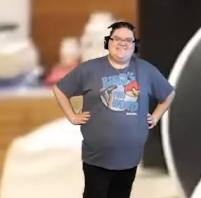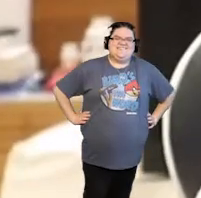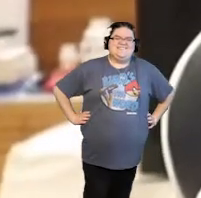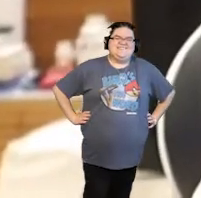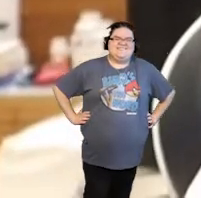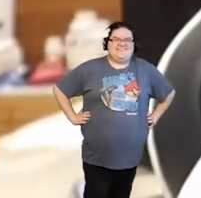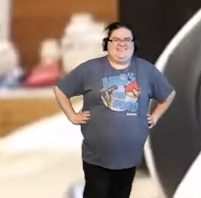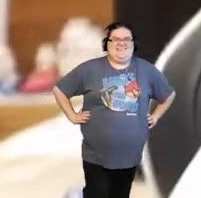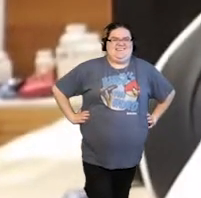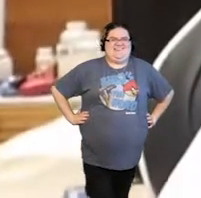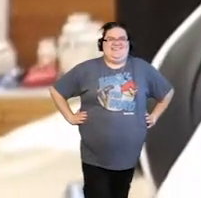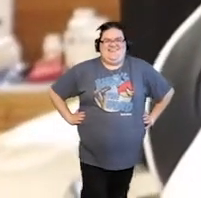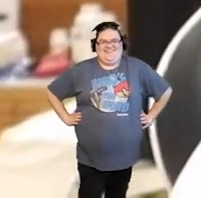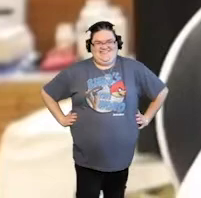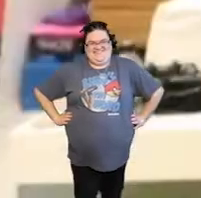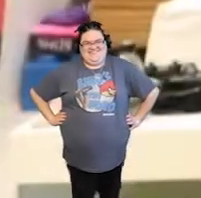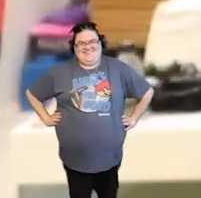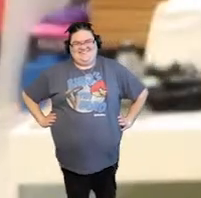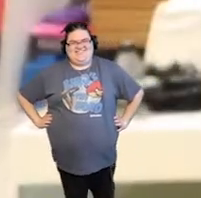right. We'll